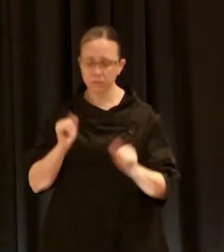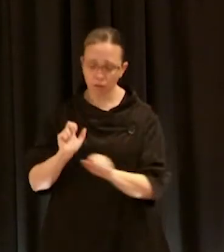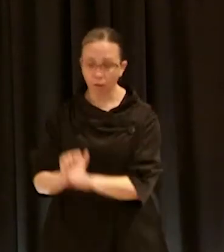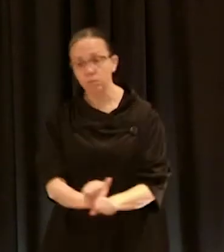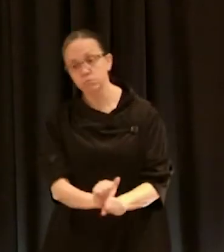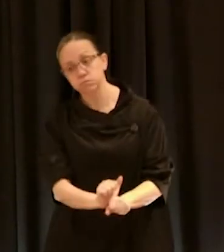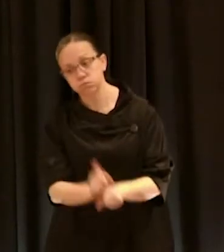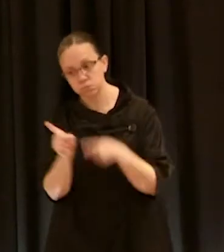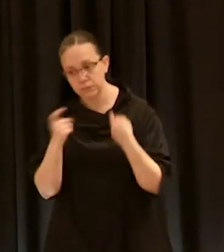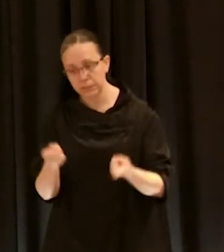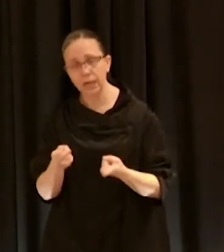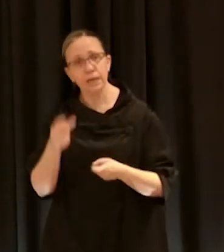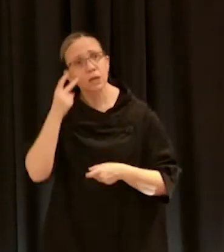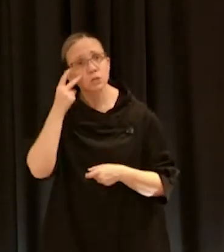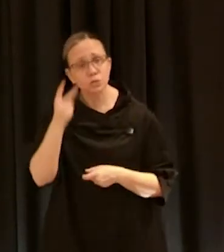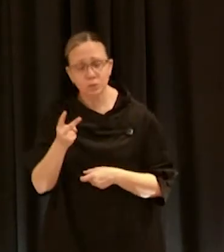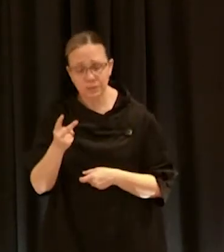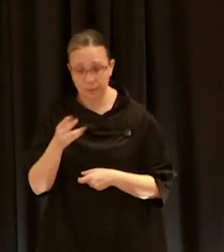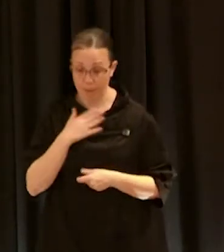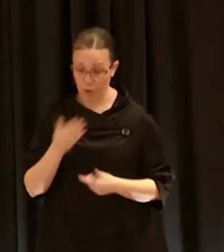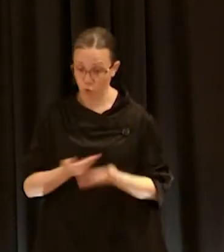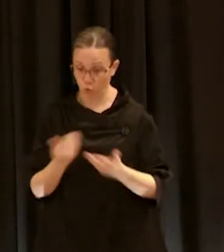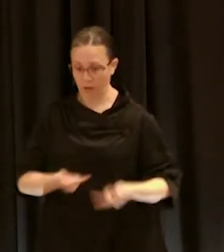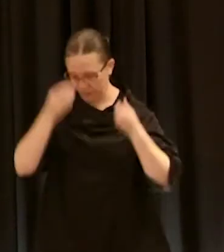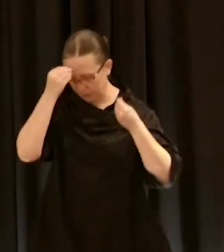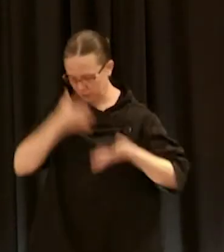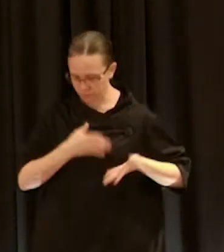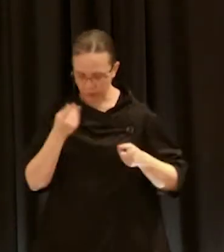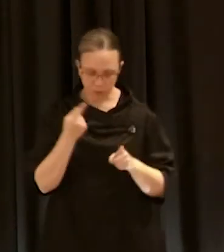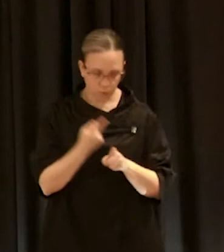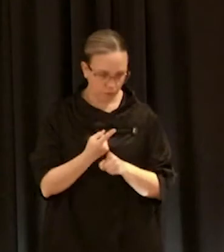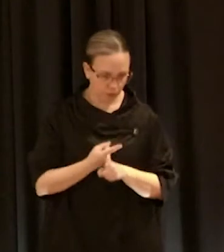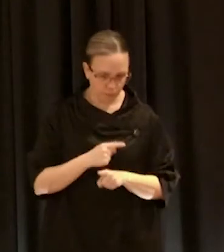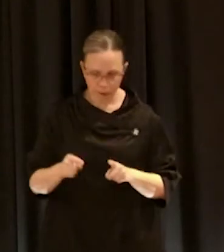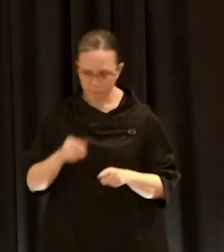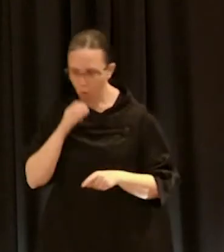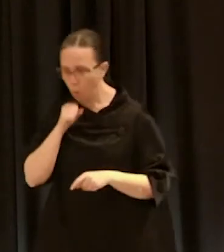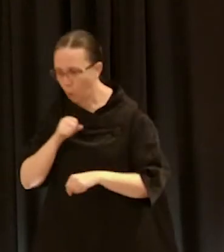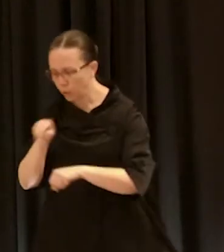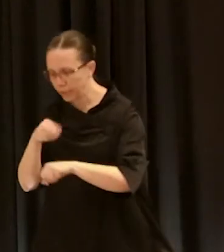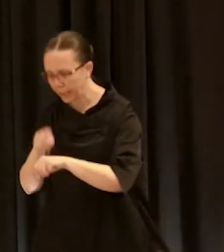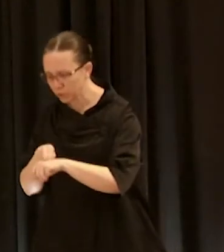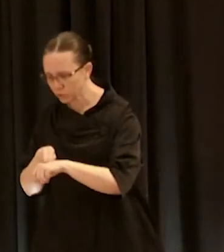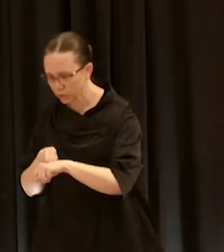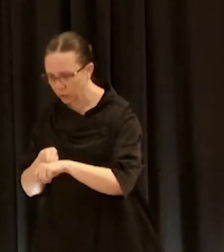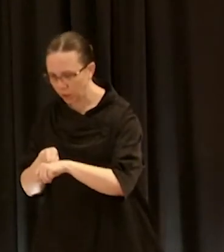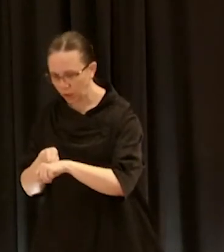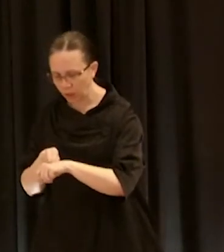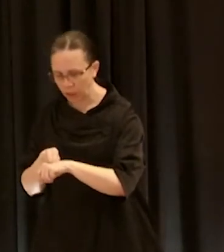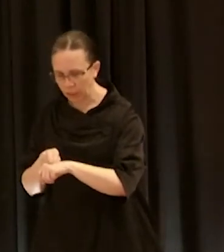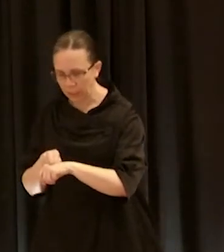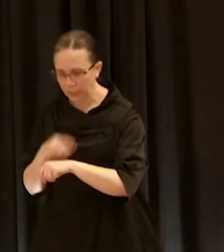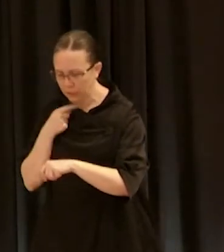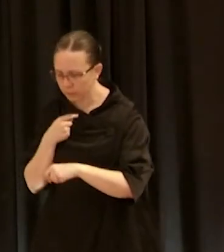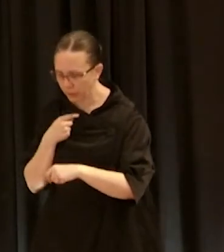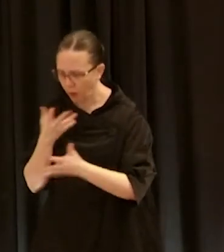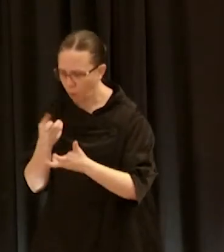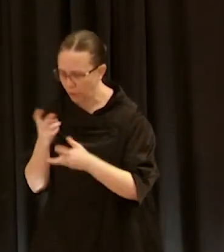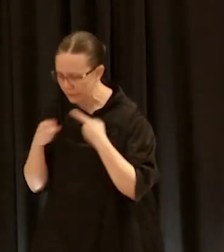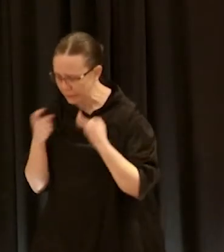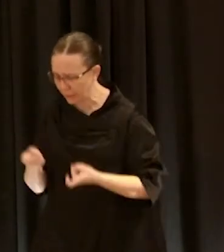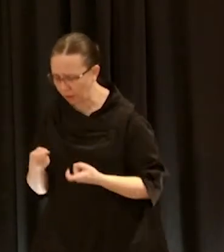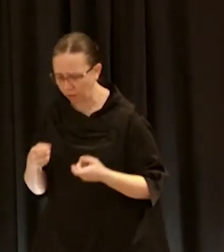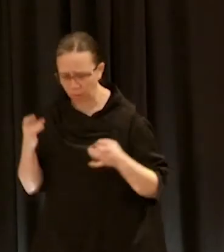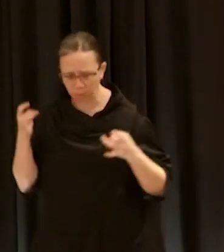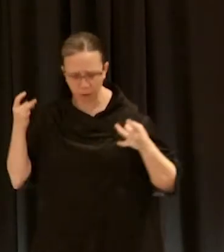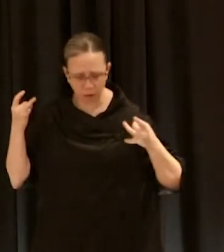enslaved to sin. So you see how it is. My new life tells me to do right, but the old nature that is in me tells me to still love the sin. Oh, what